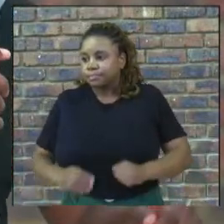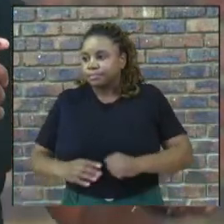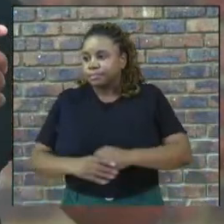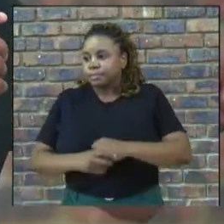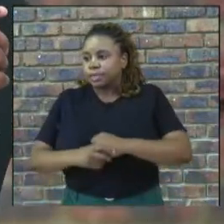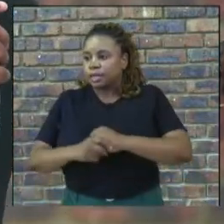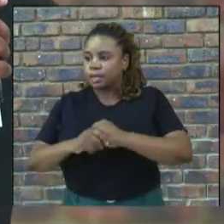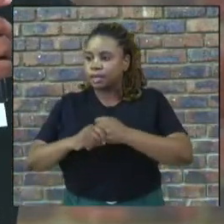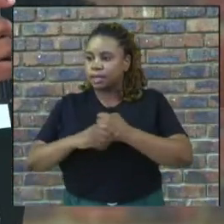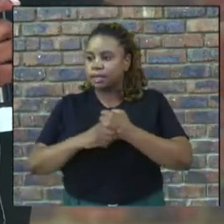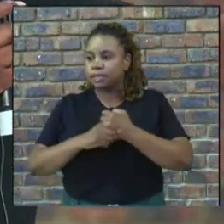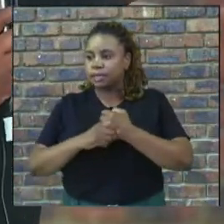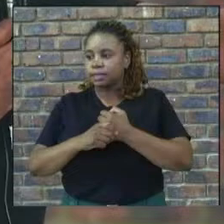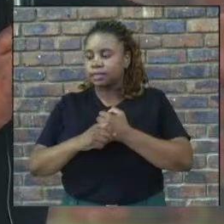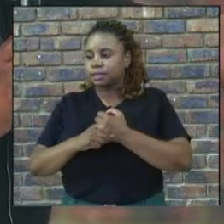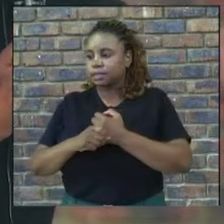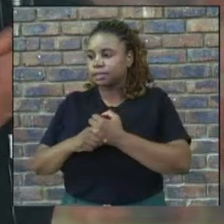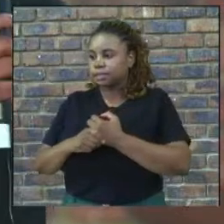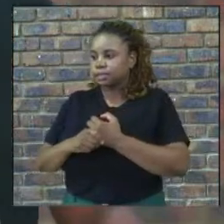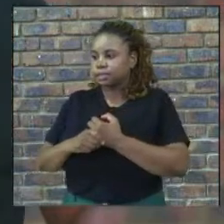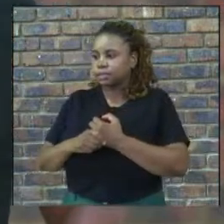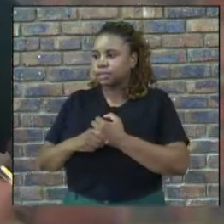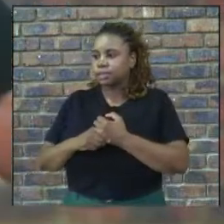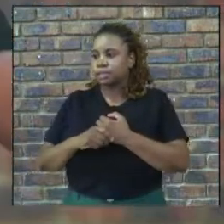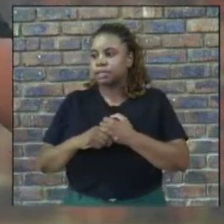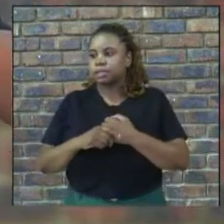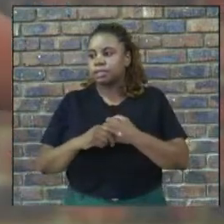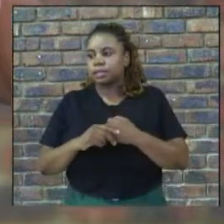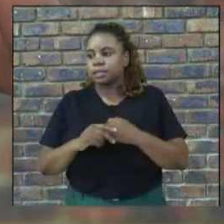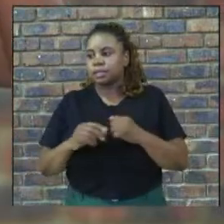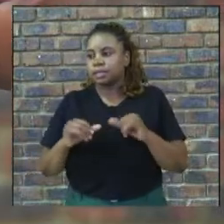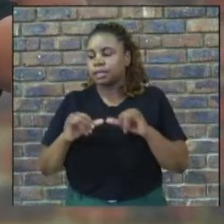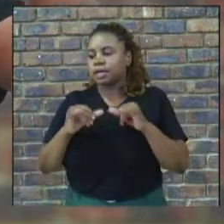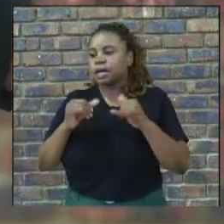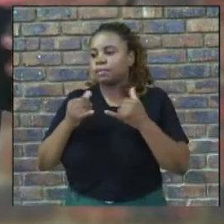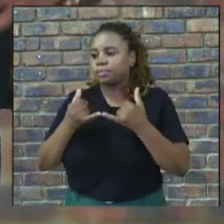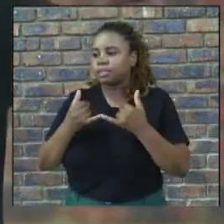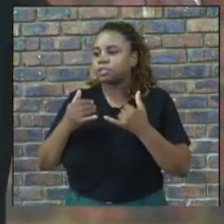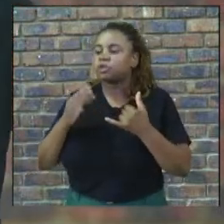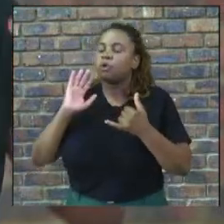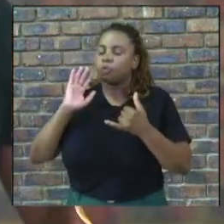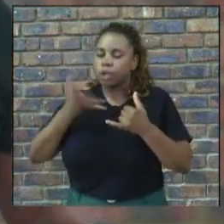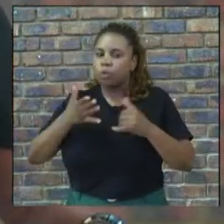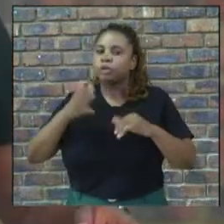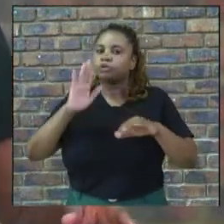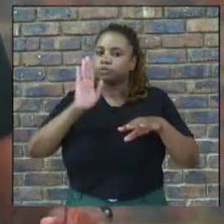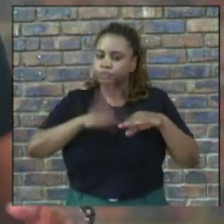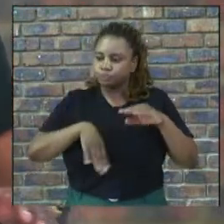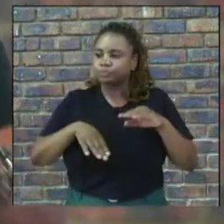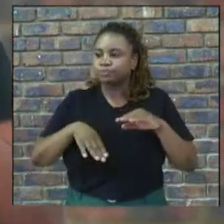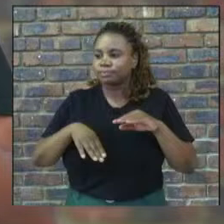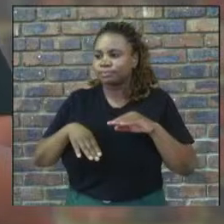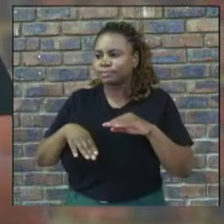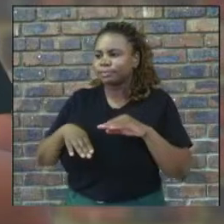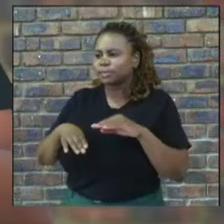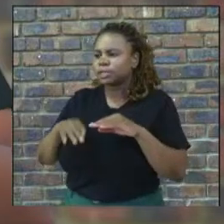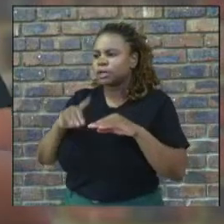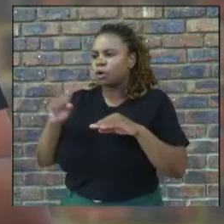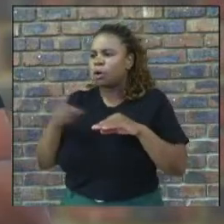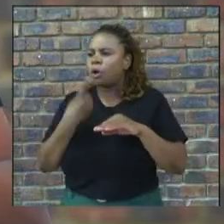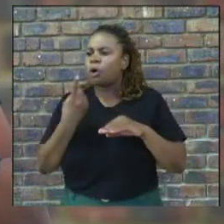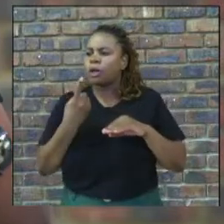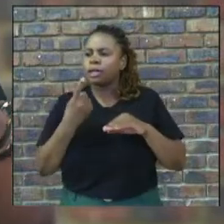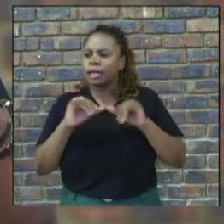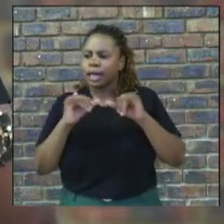thing re tlo etsa buka mole because we will not obviously be able to take all the hands. Those of you who